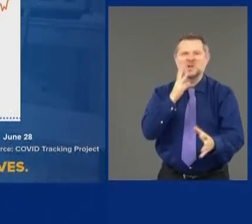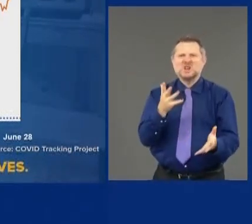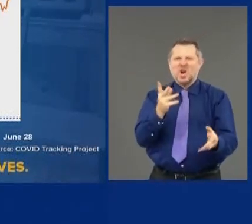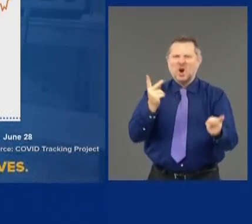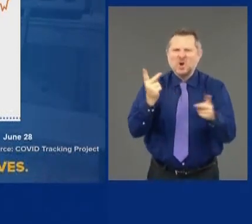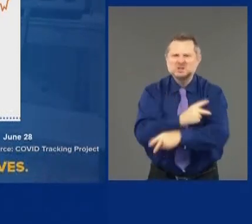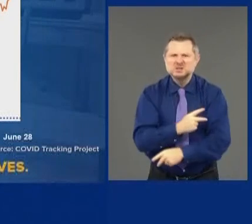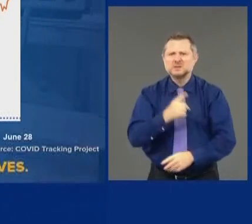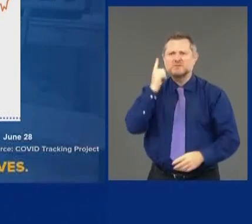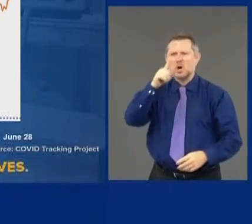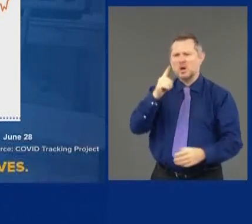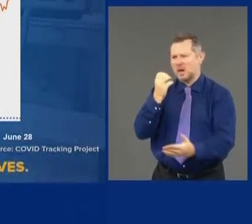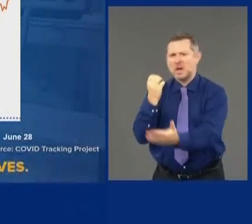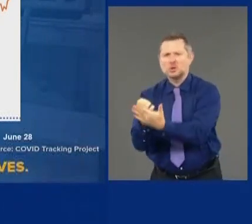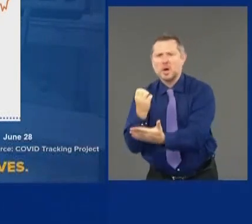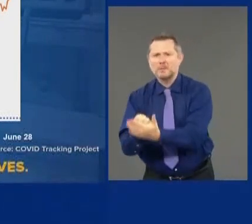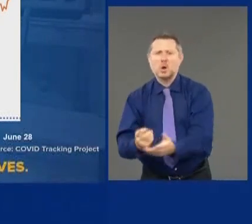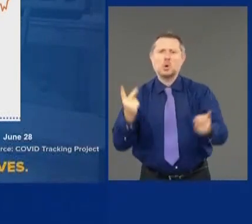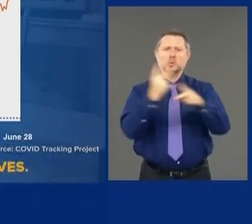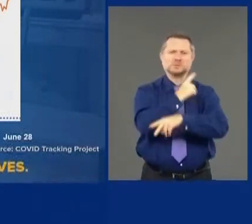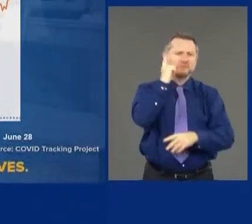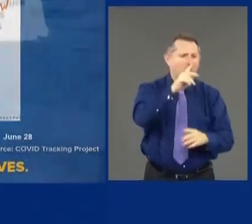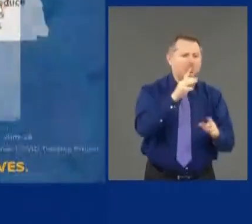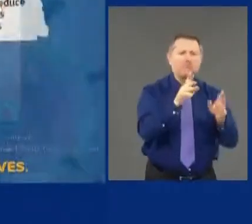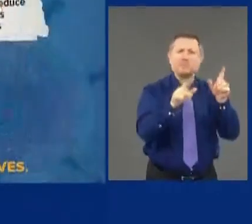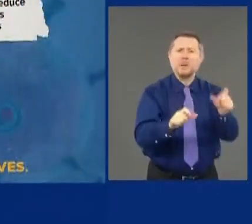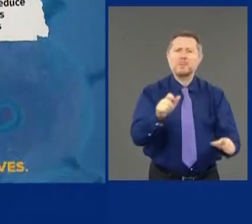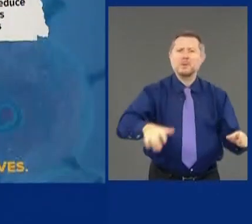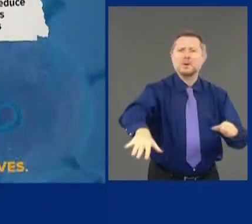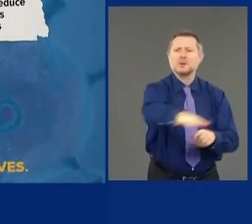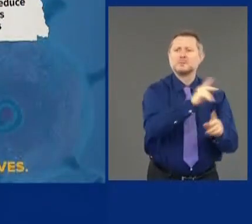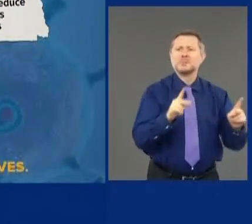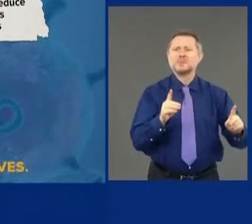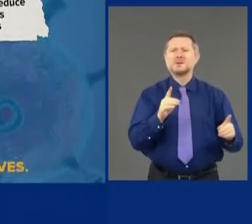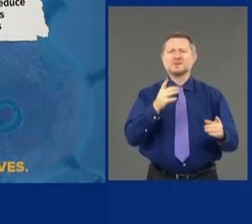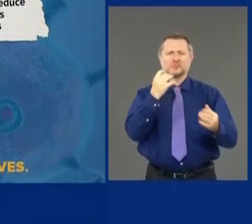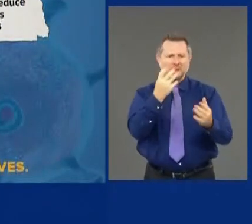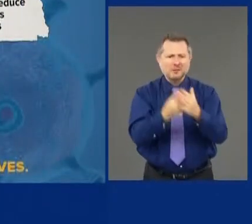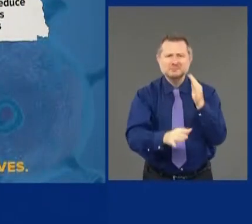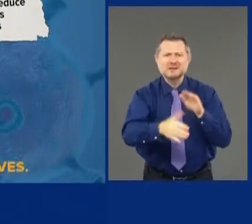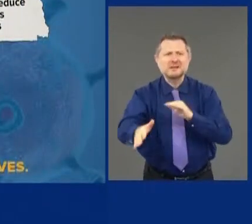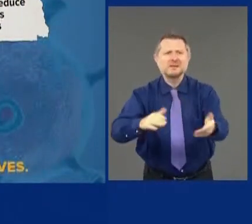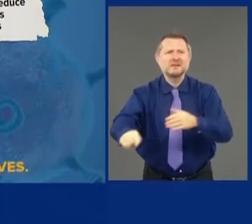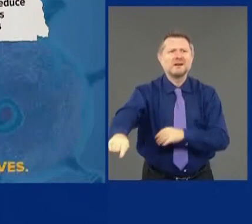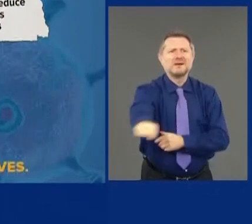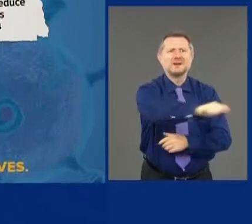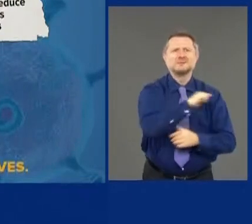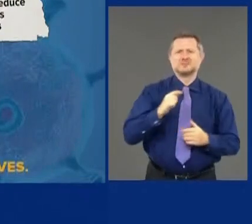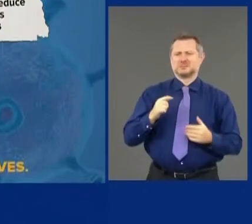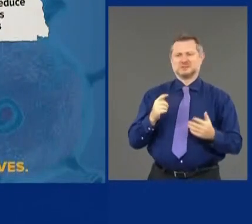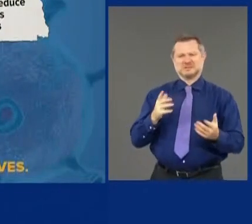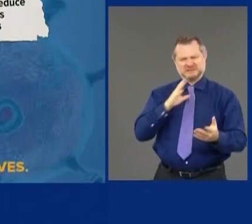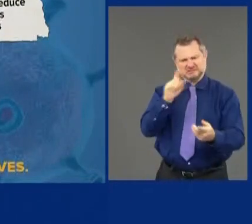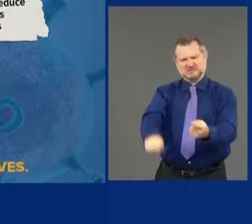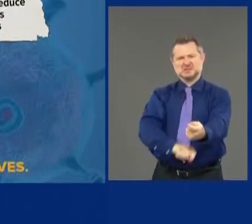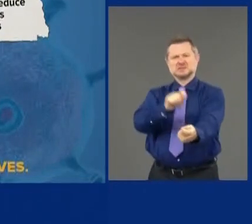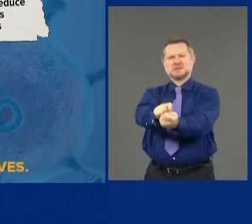for people. And you're going to lose more people in the meantime. That is exactly what is